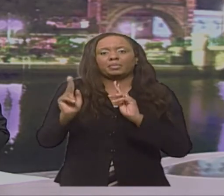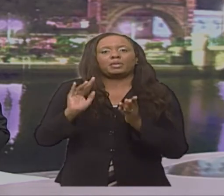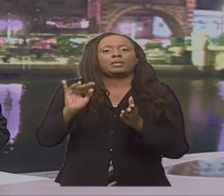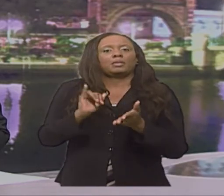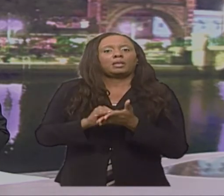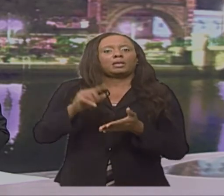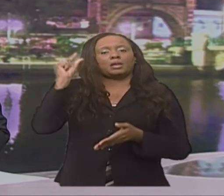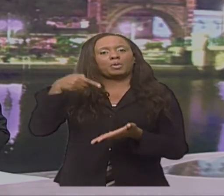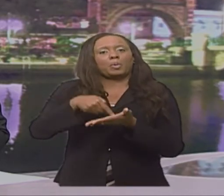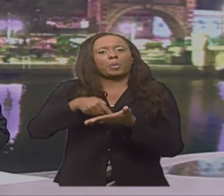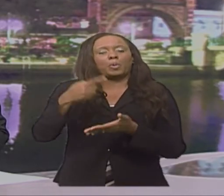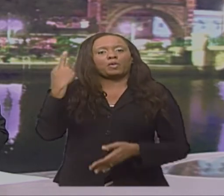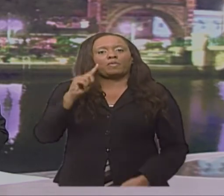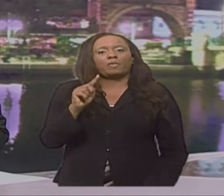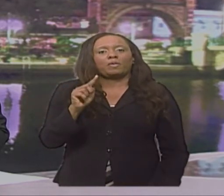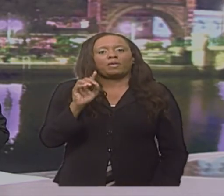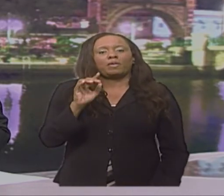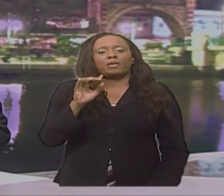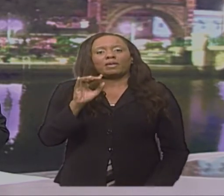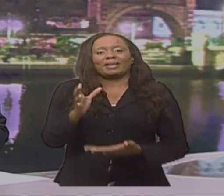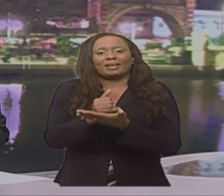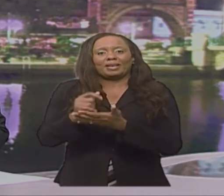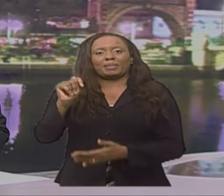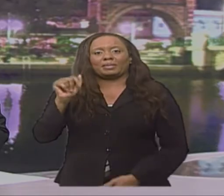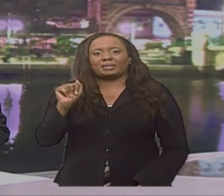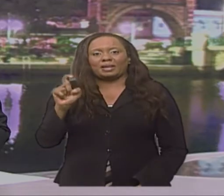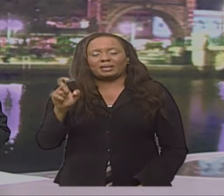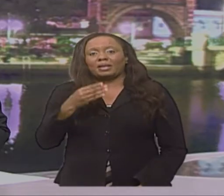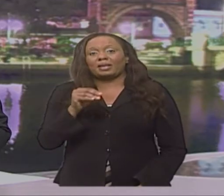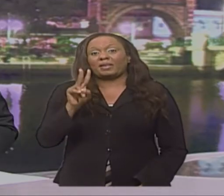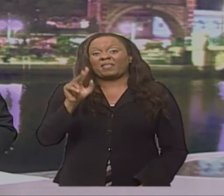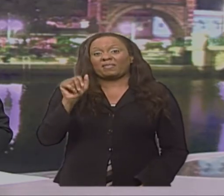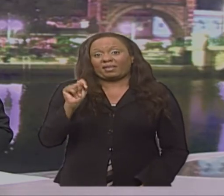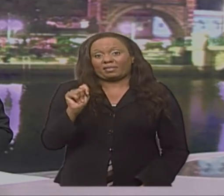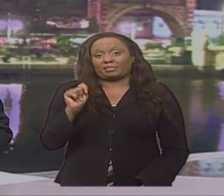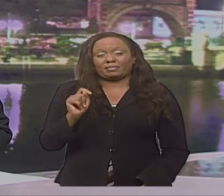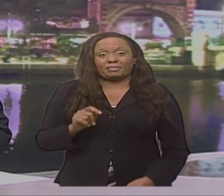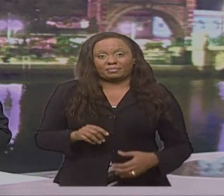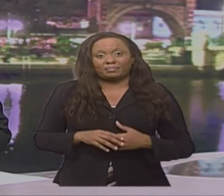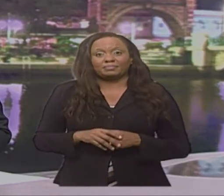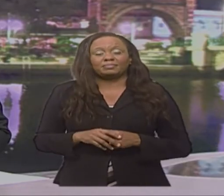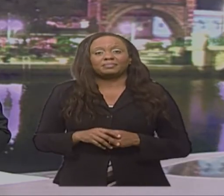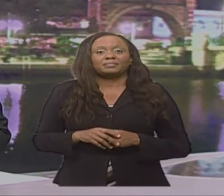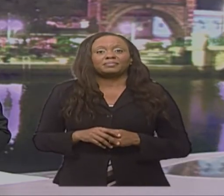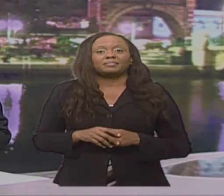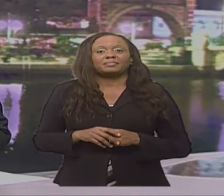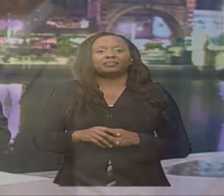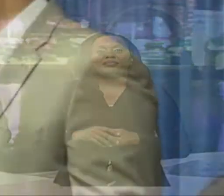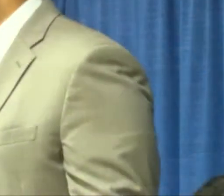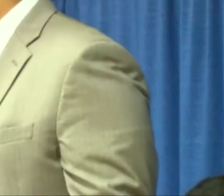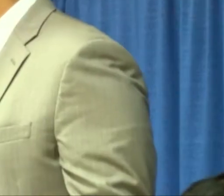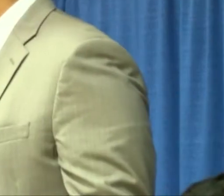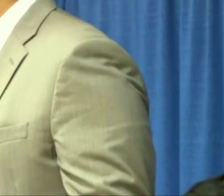Barbadians, both in terms of the individual refunds and value-added tax refunds. He made the comment during an event hosted by the Barbados Revenue